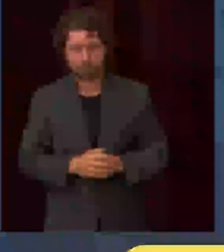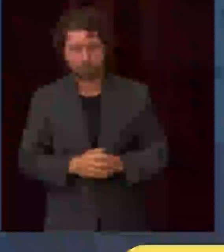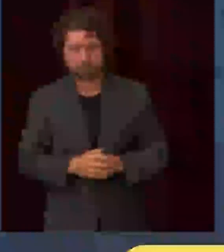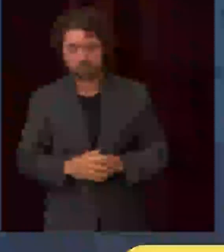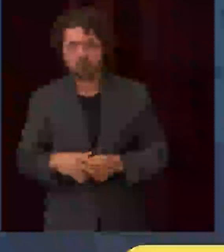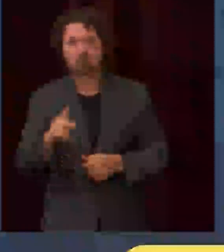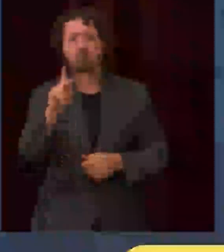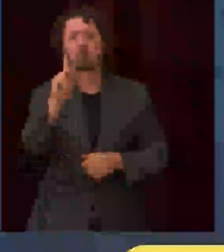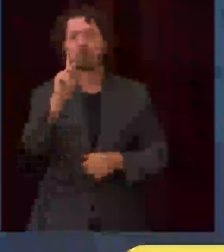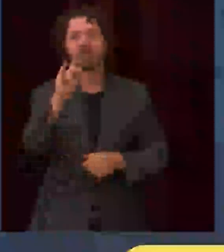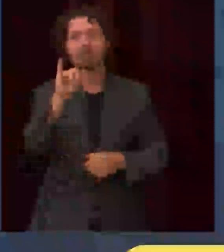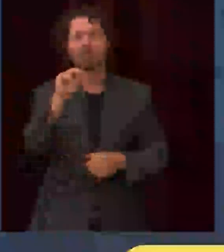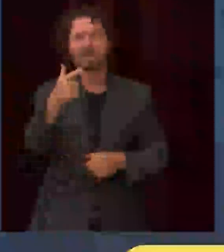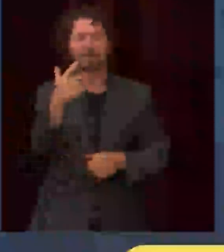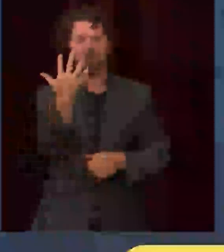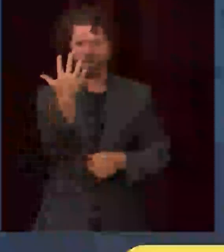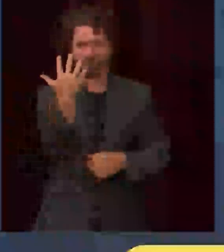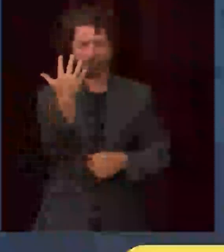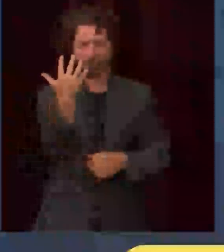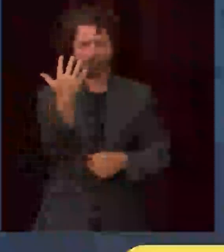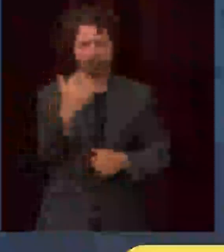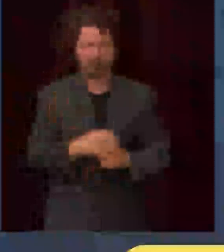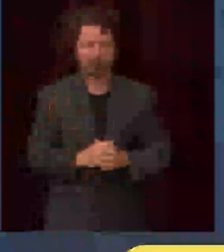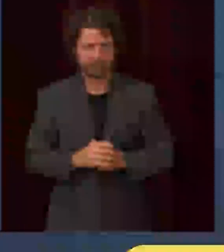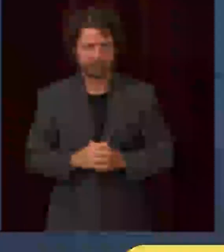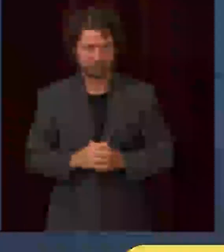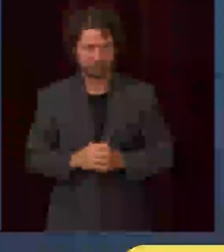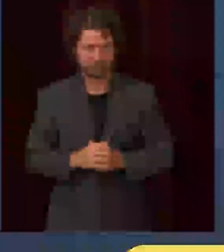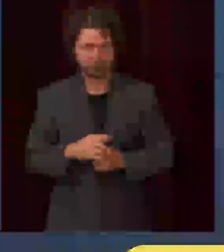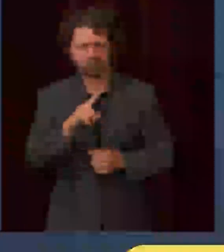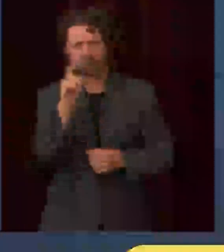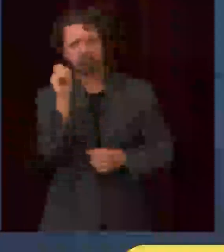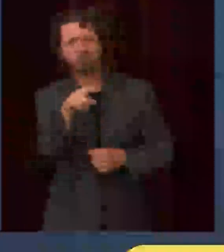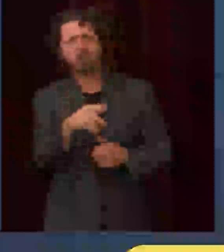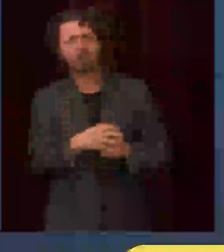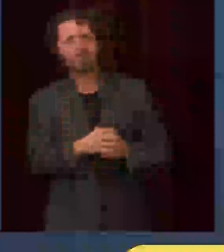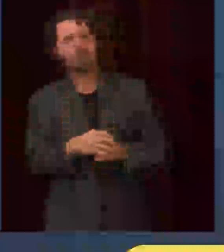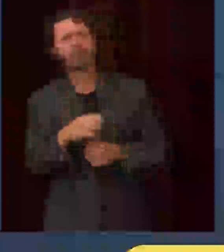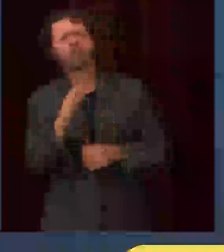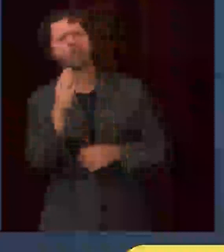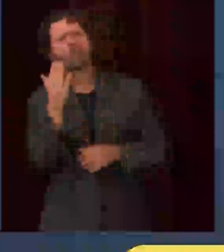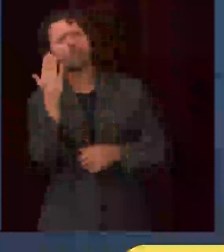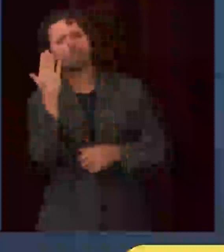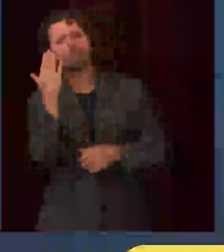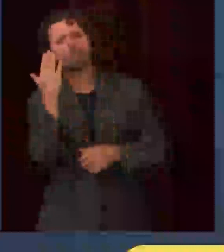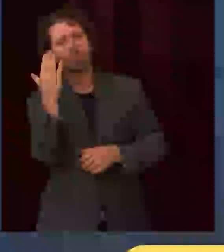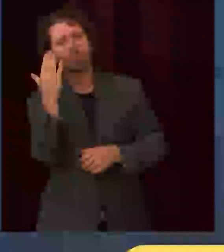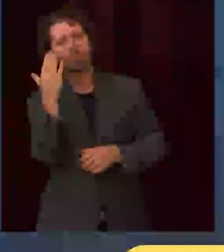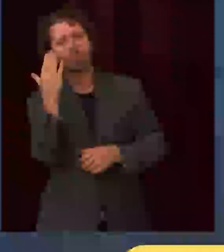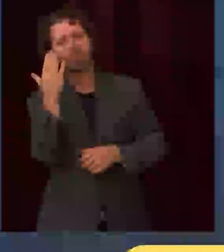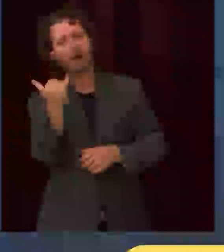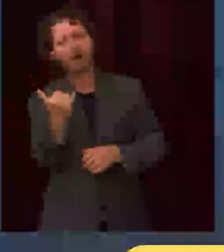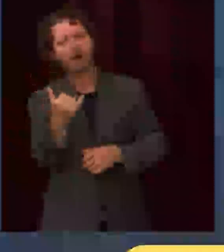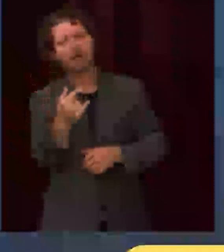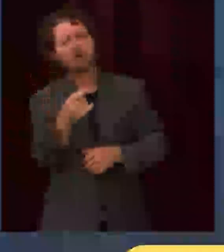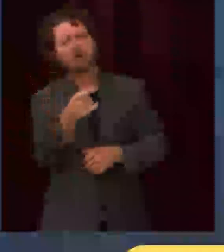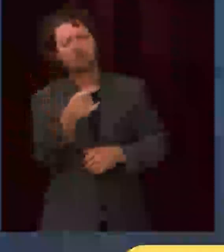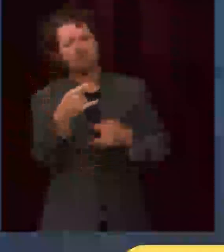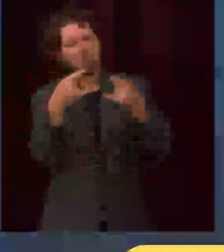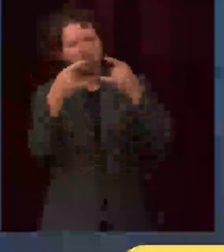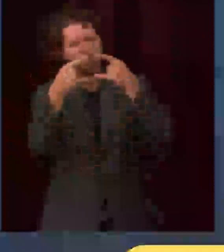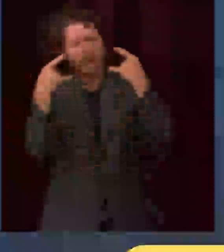Good afternoon, Governor. Why has it taken so long to come out with the mask directive? People have been going to work and grocery stores for